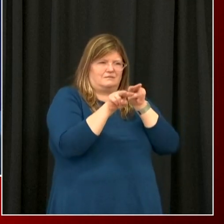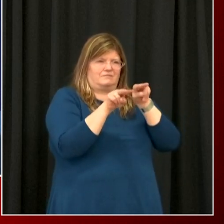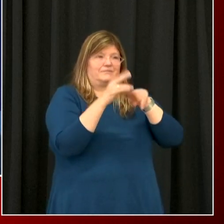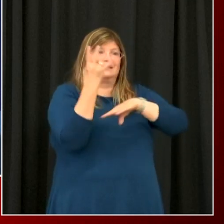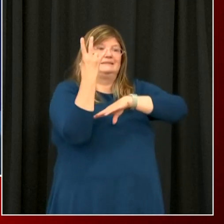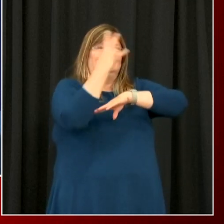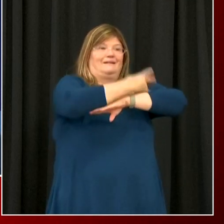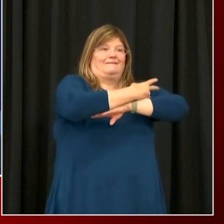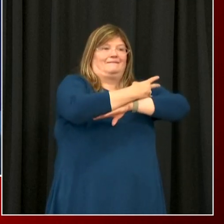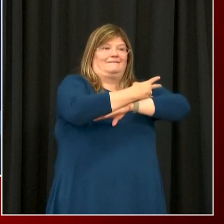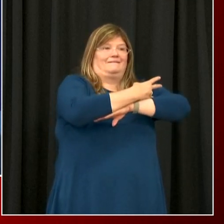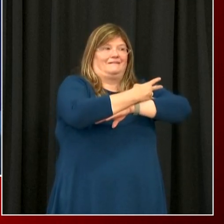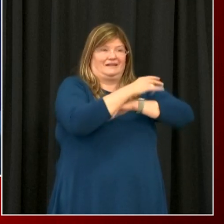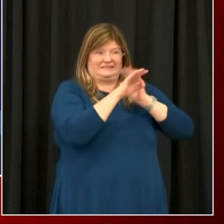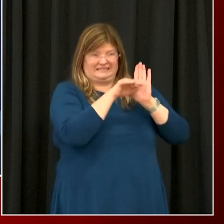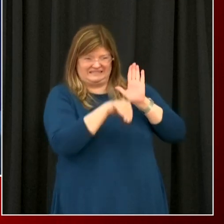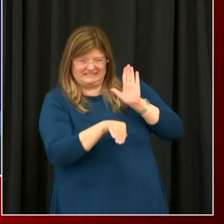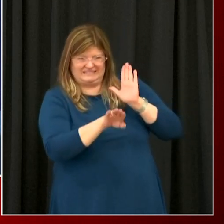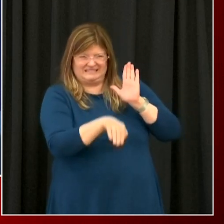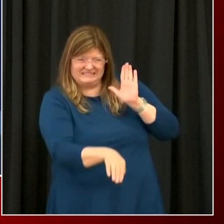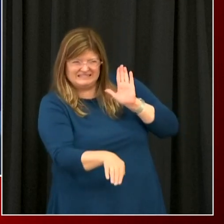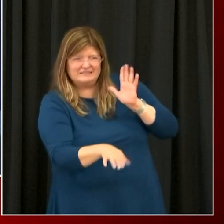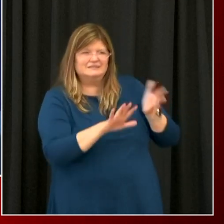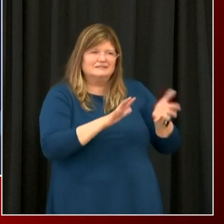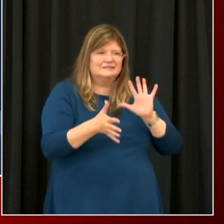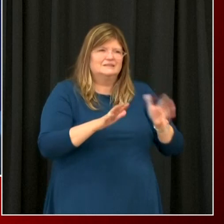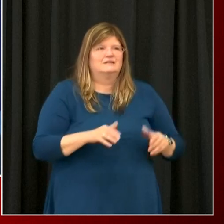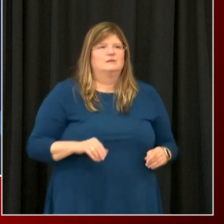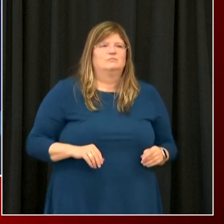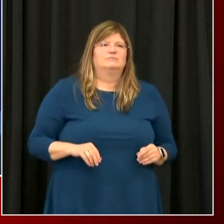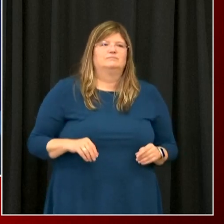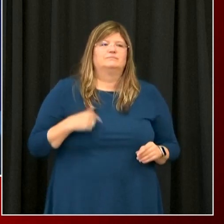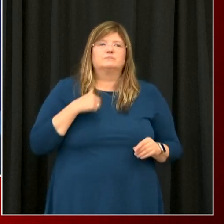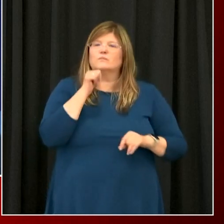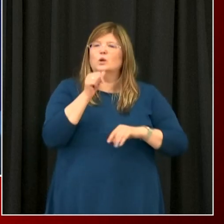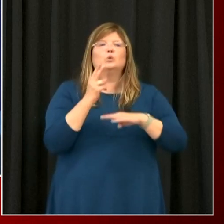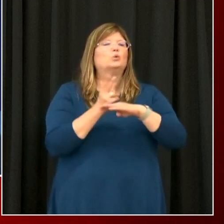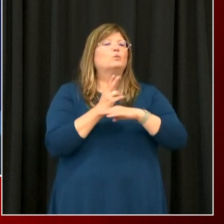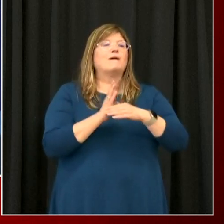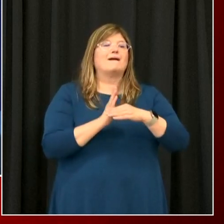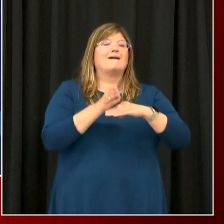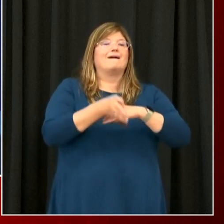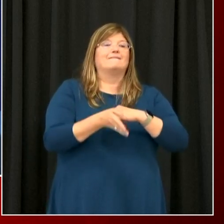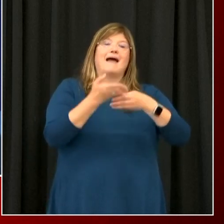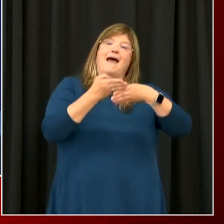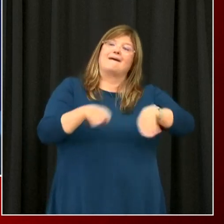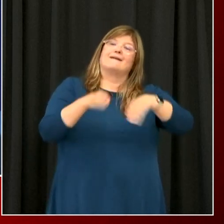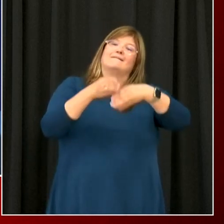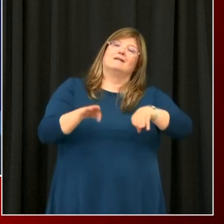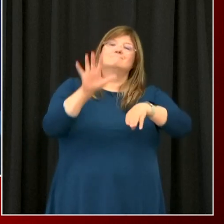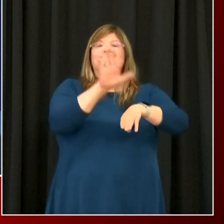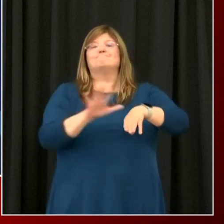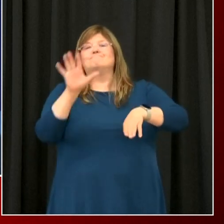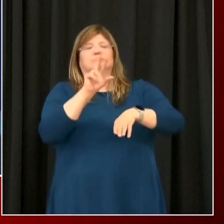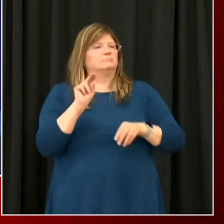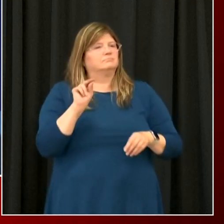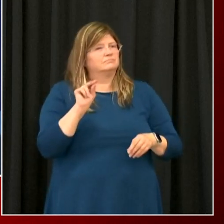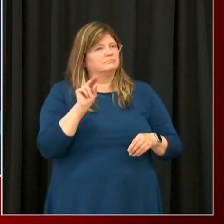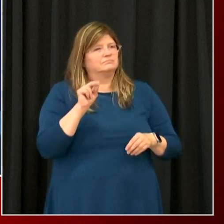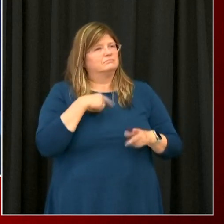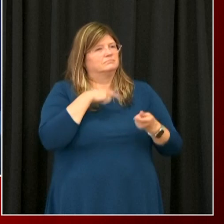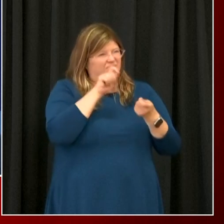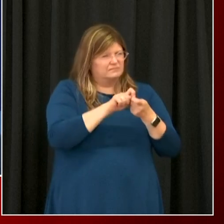it's not one of the things that we look at from a rolling average. But when you look at the dashboard, it will tell you how we calculate each one of